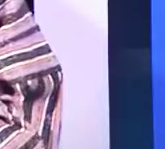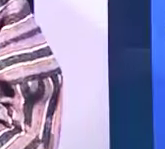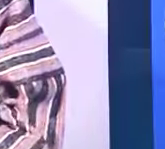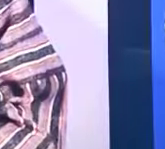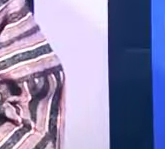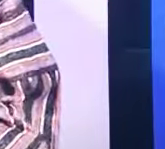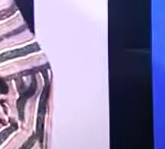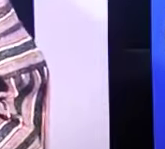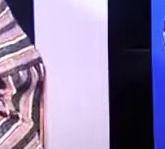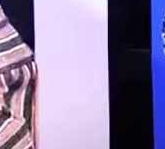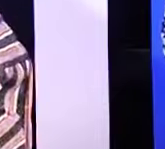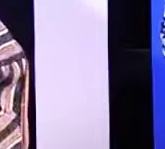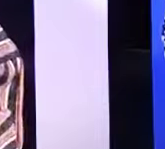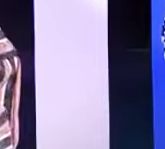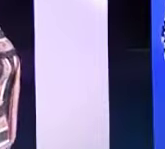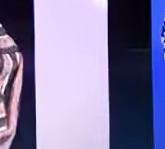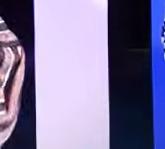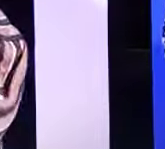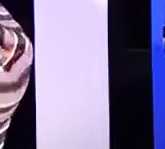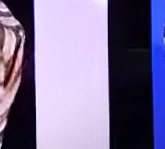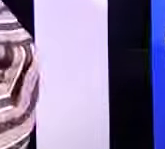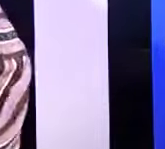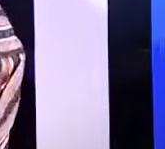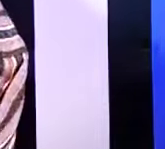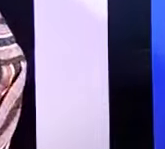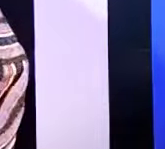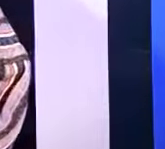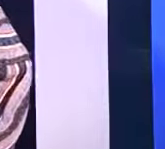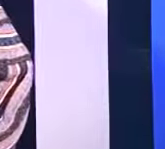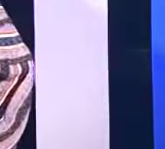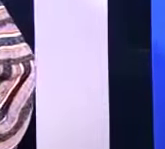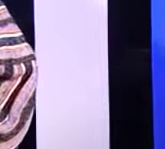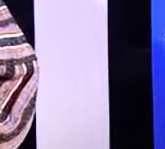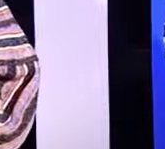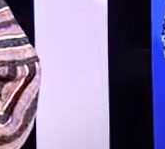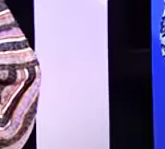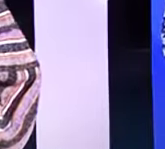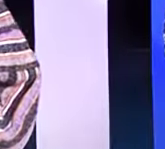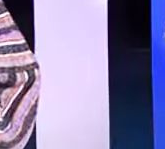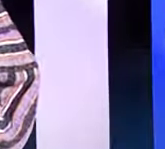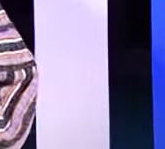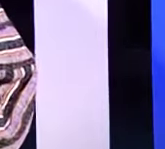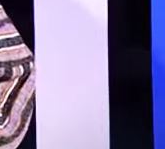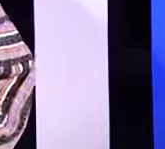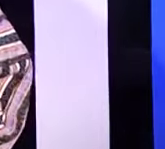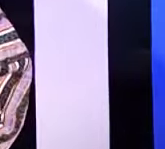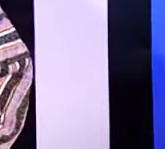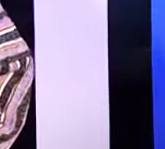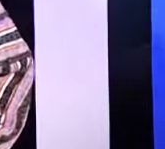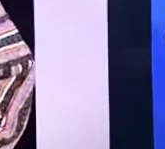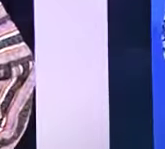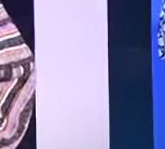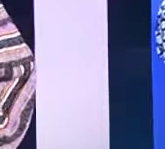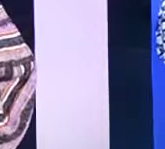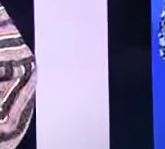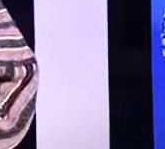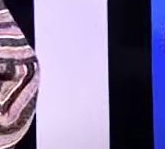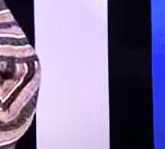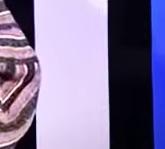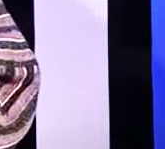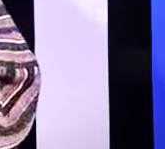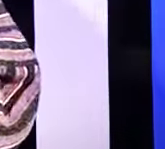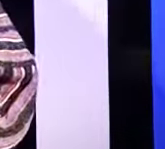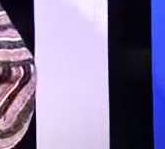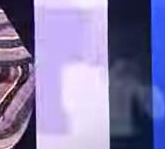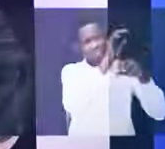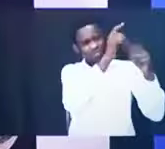says this. This Ezra came up from Babylon. Ofri Babylon. He